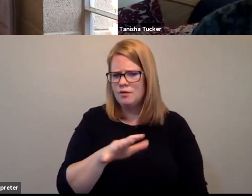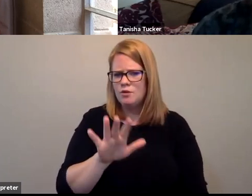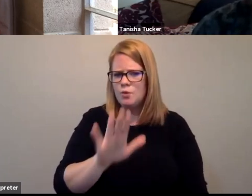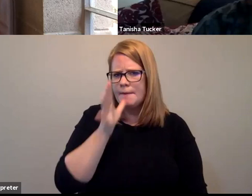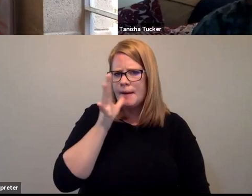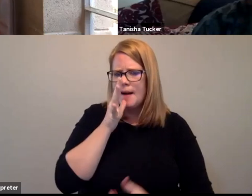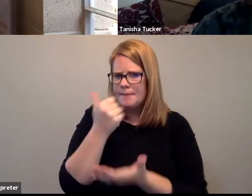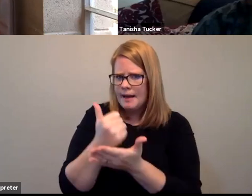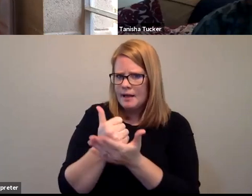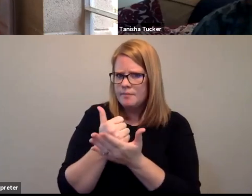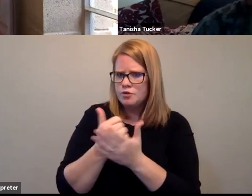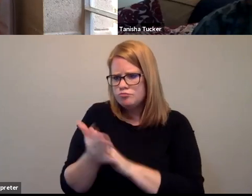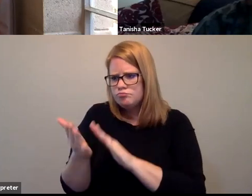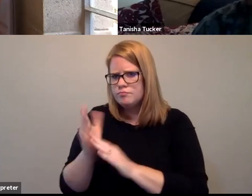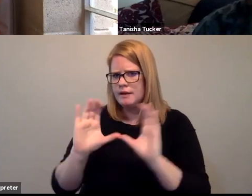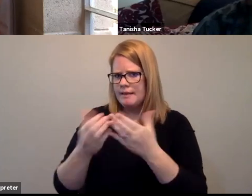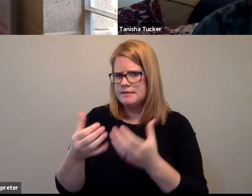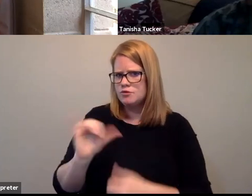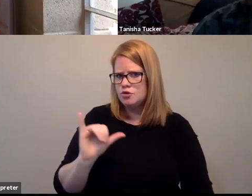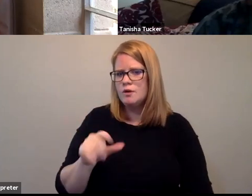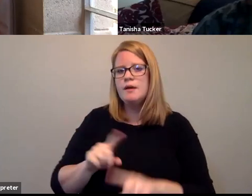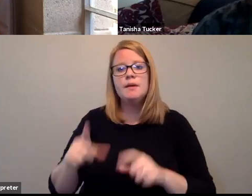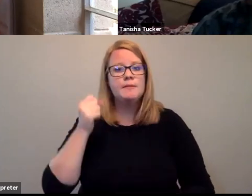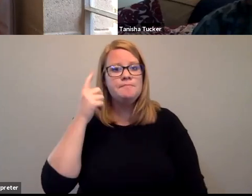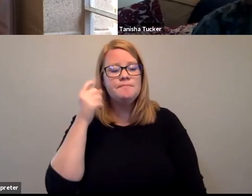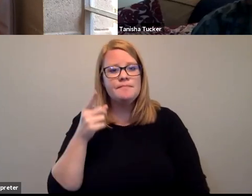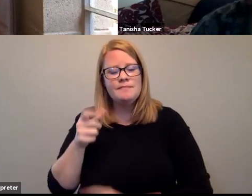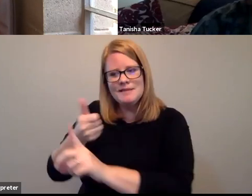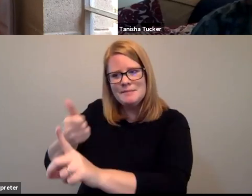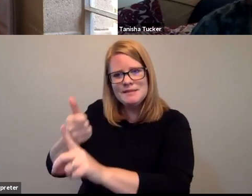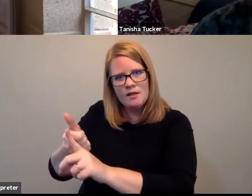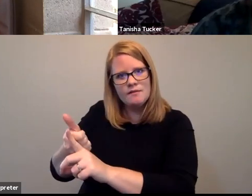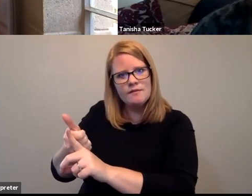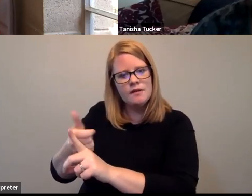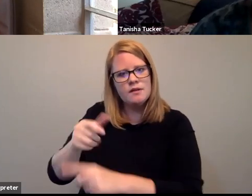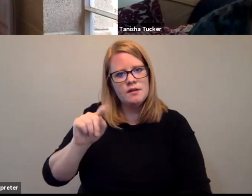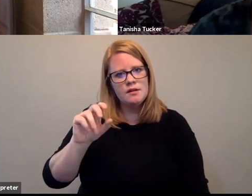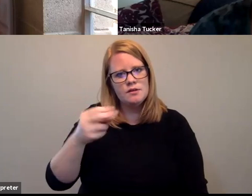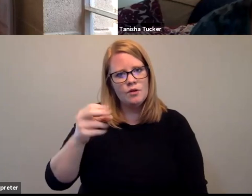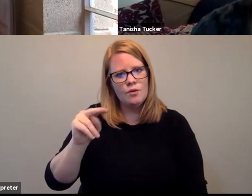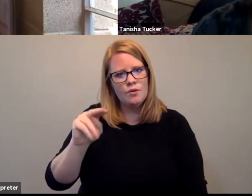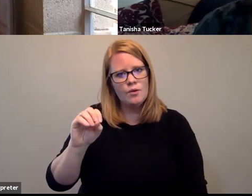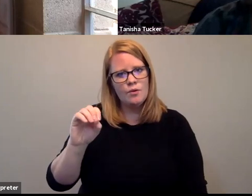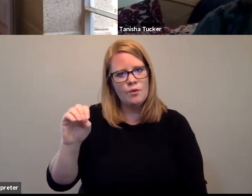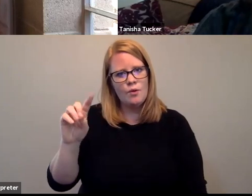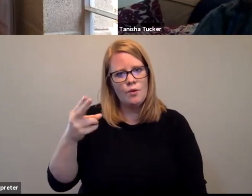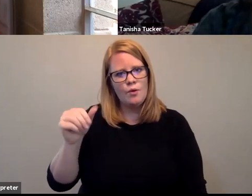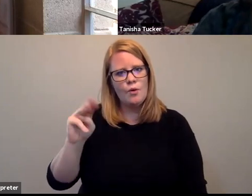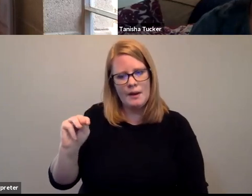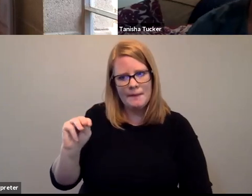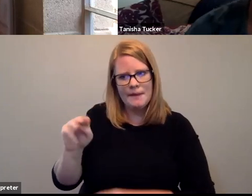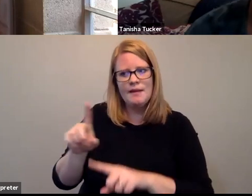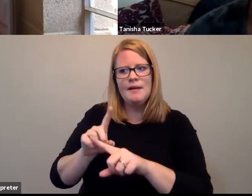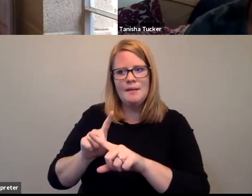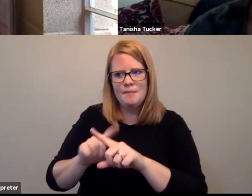was, learning from non-O'odham people. And he said that felt so strange, and that he was so happy to finally find your mom's